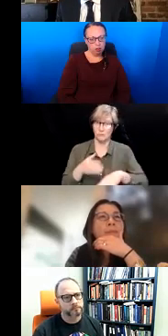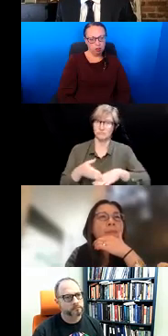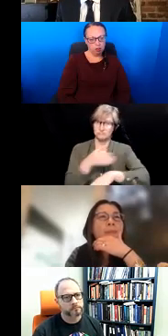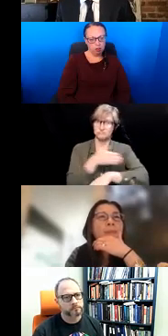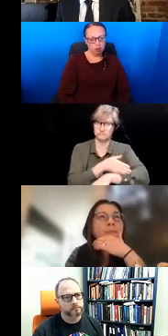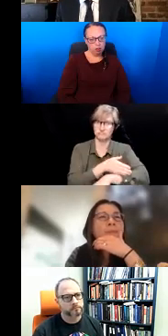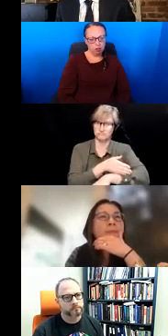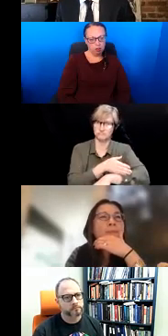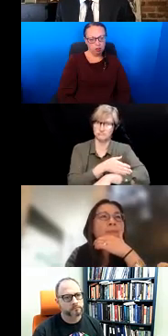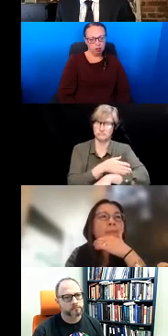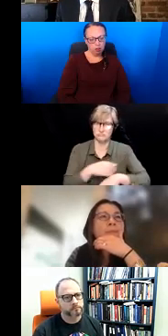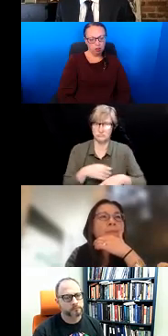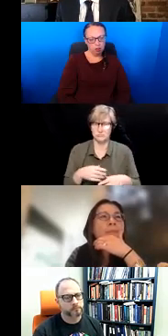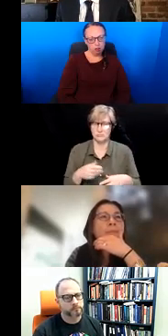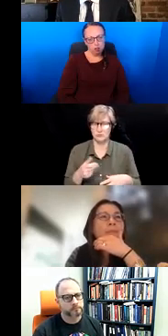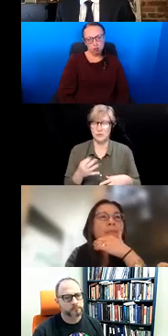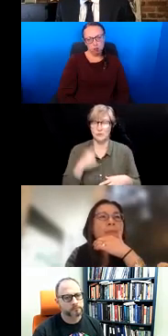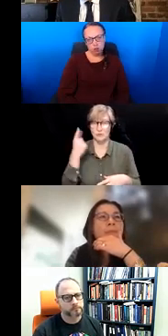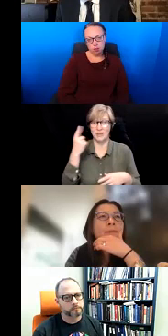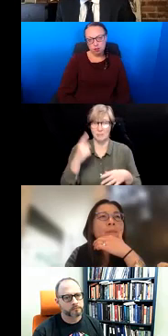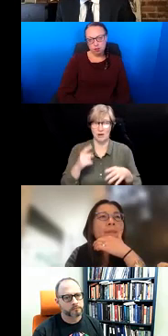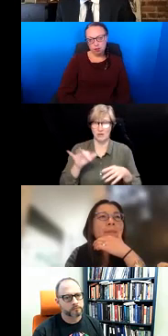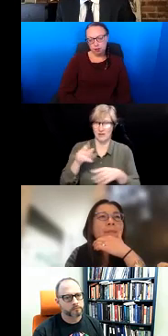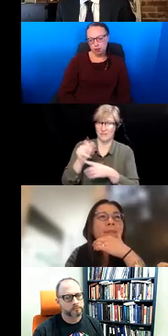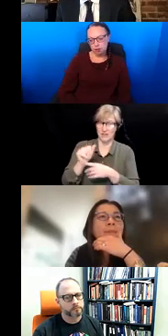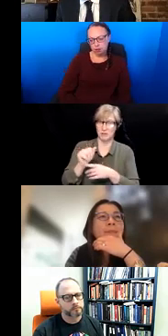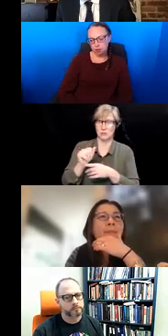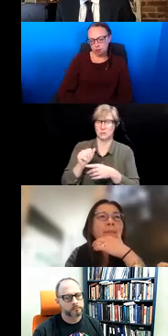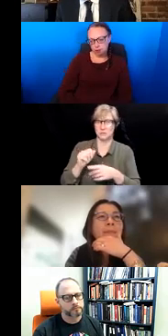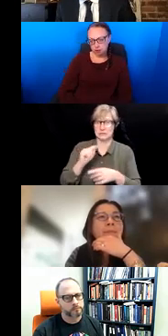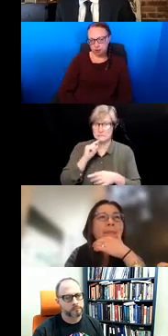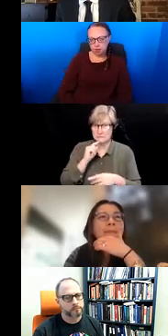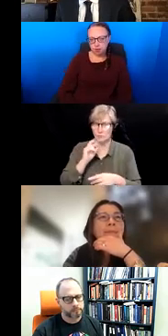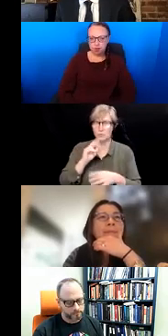to an overall measure of aphasia severity in persons with chronic aphasia